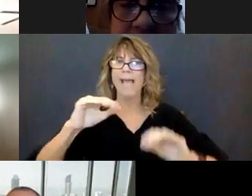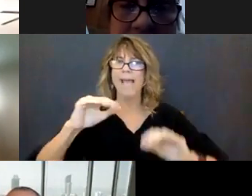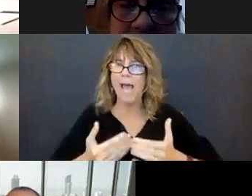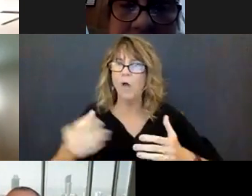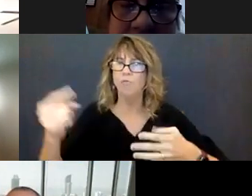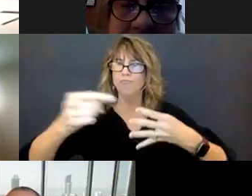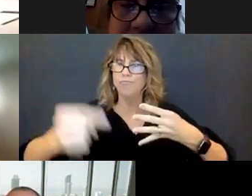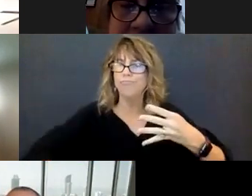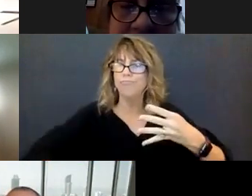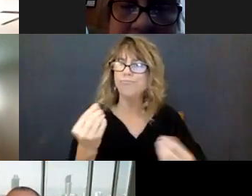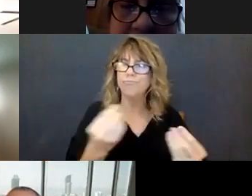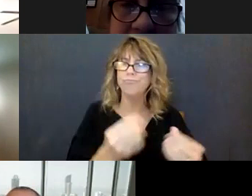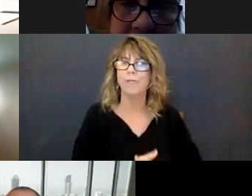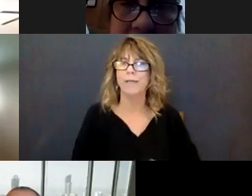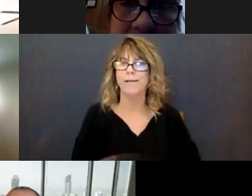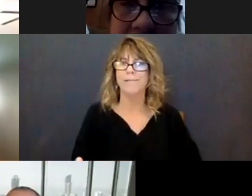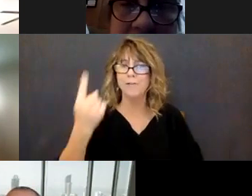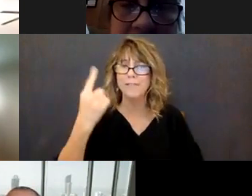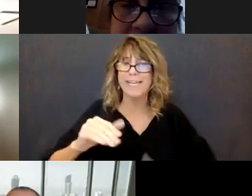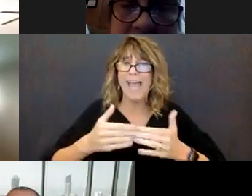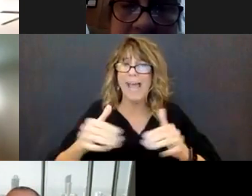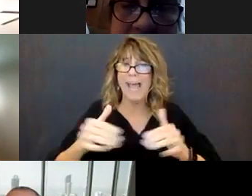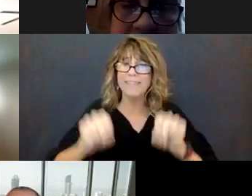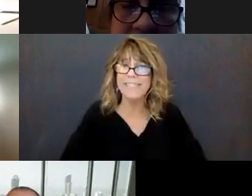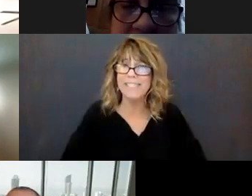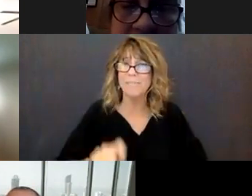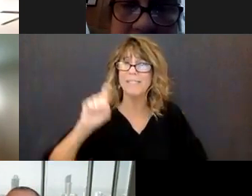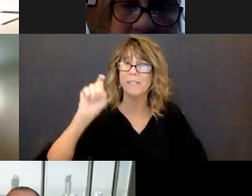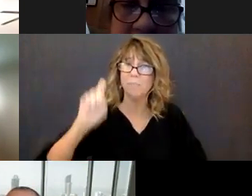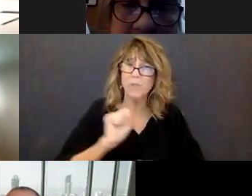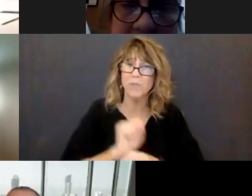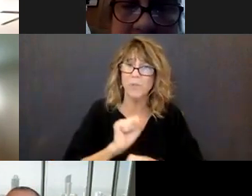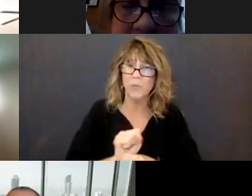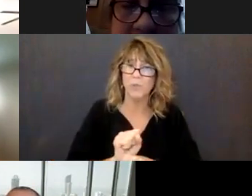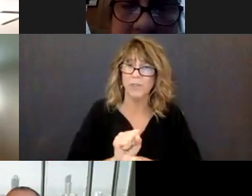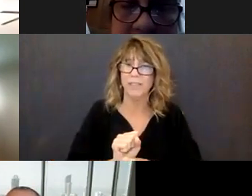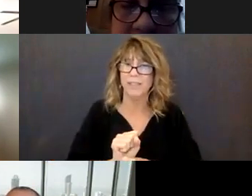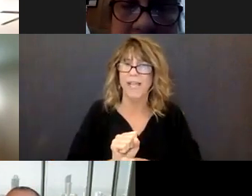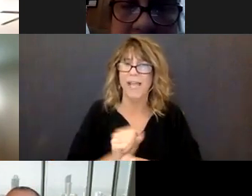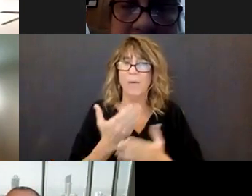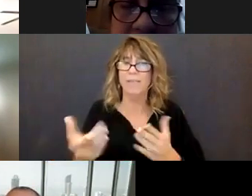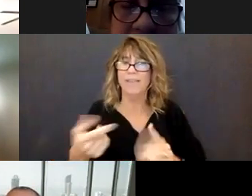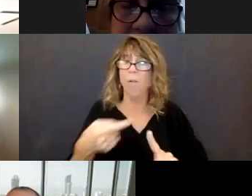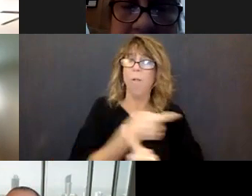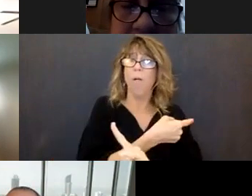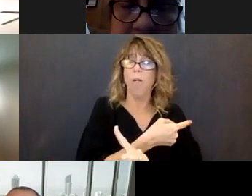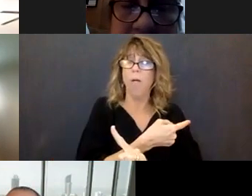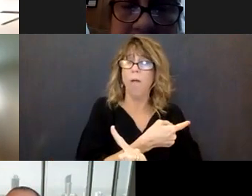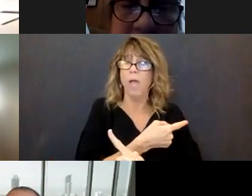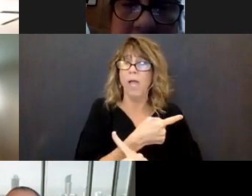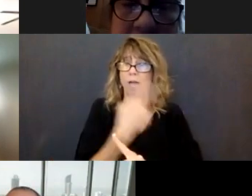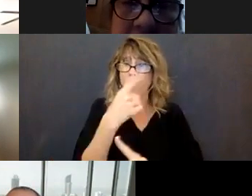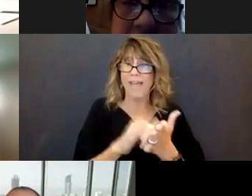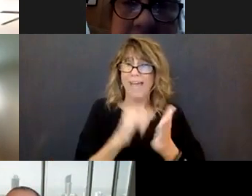of care are supposed to work, and when things go off course for an individual, the public can hold the family more, the system more